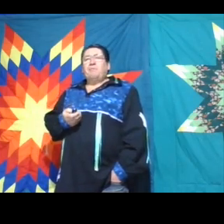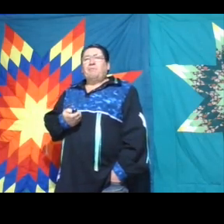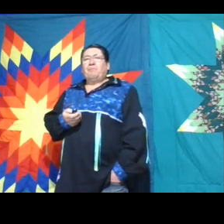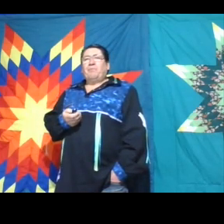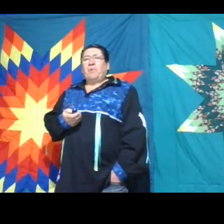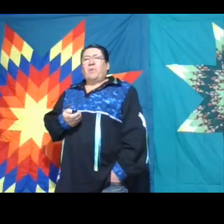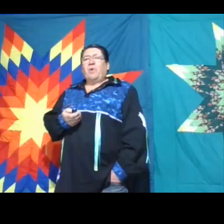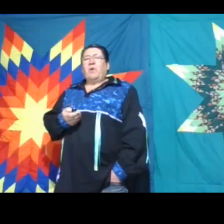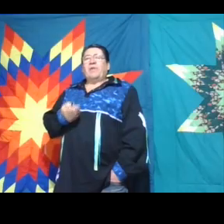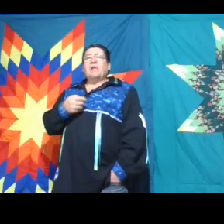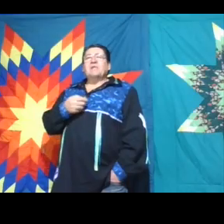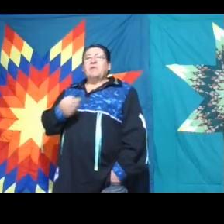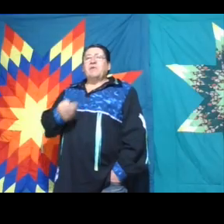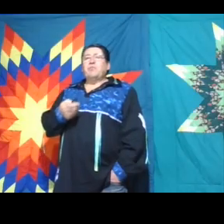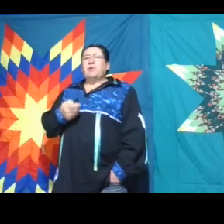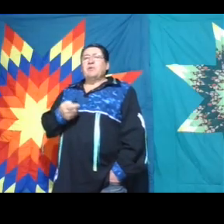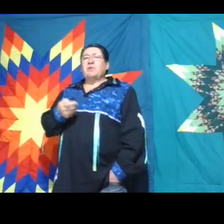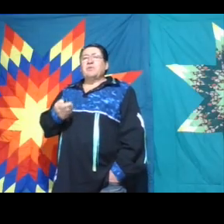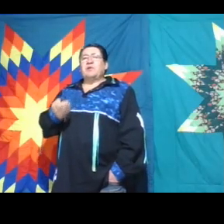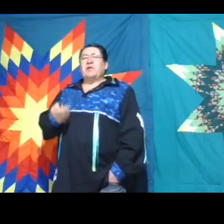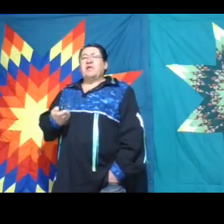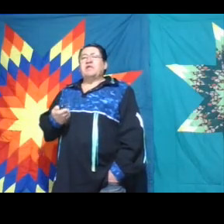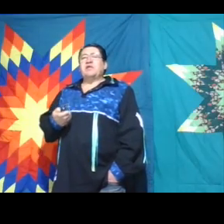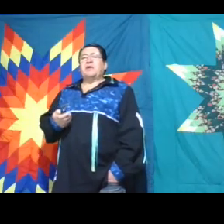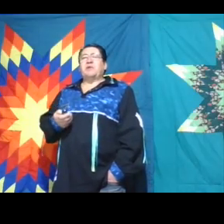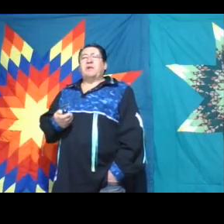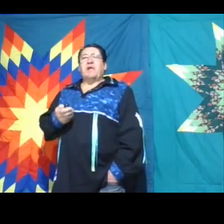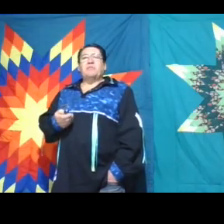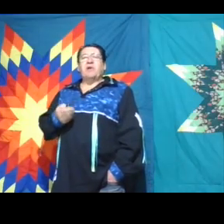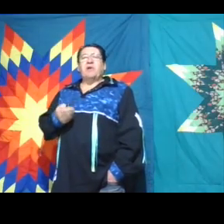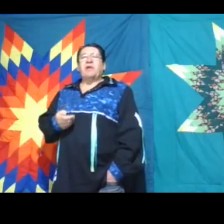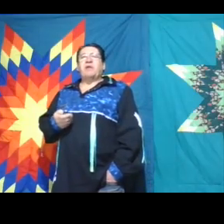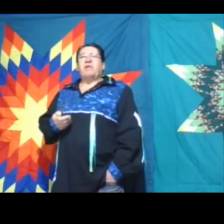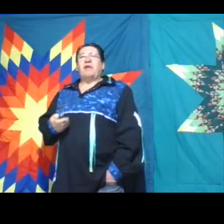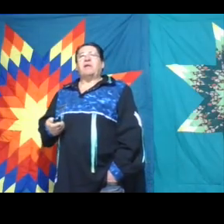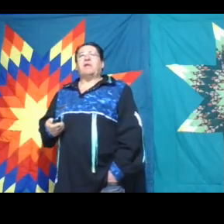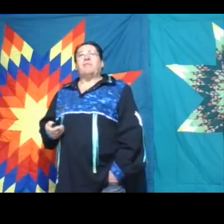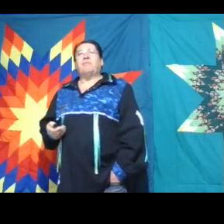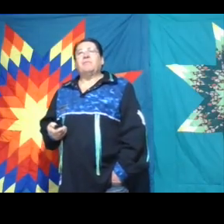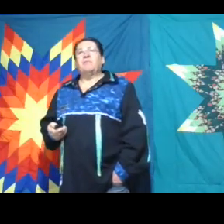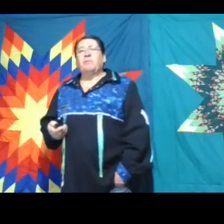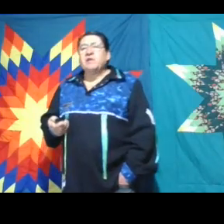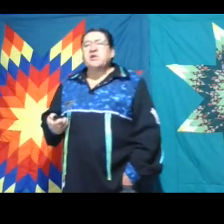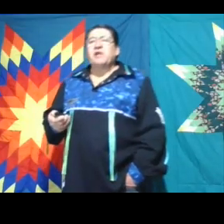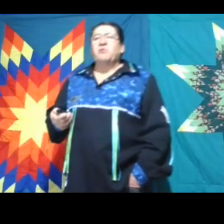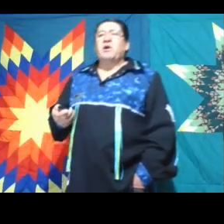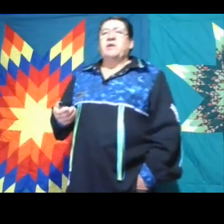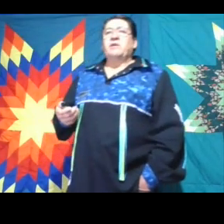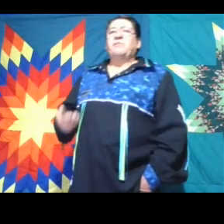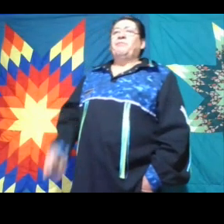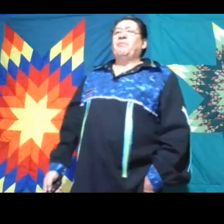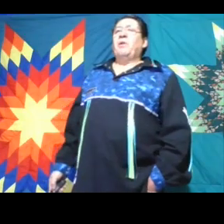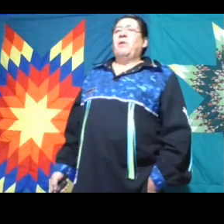them. That's how you build those relationships, and that's being authentic, being